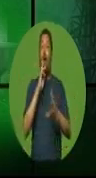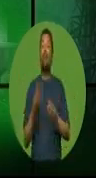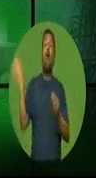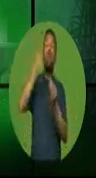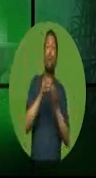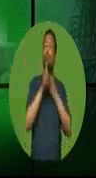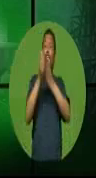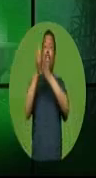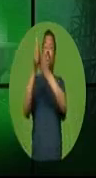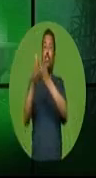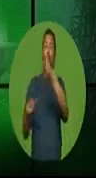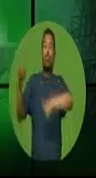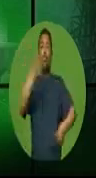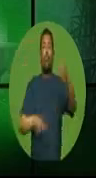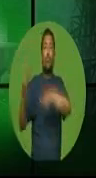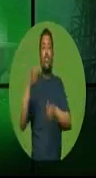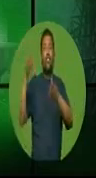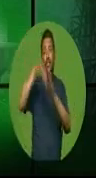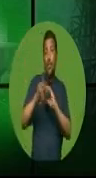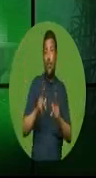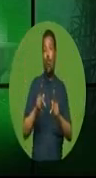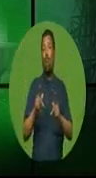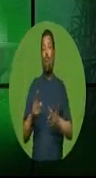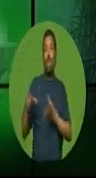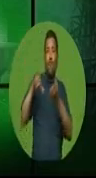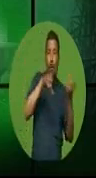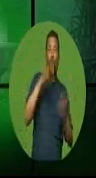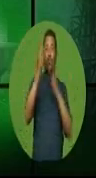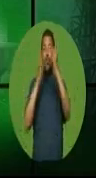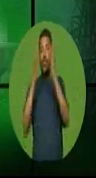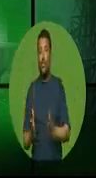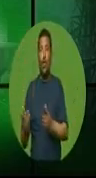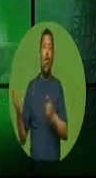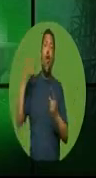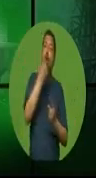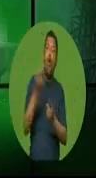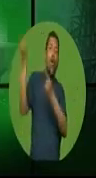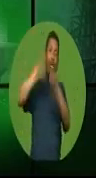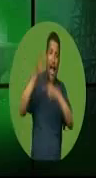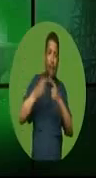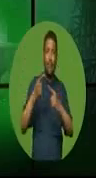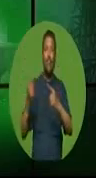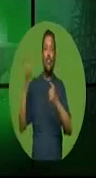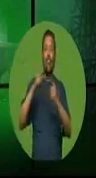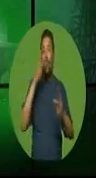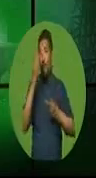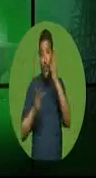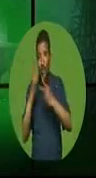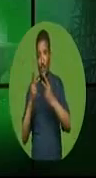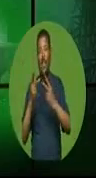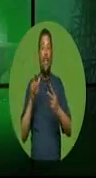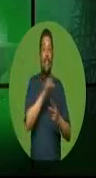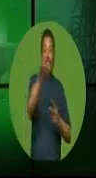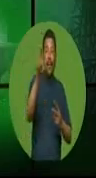the leading contributors in terms of inflow of tourists who come to visit their relatives. Their